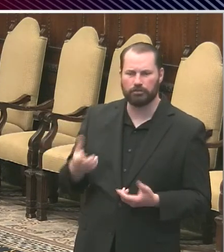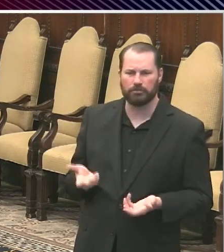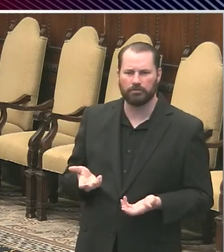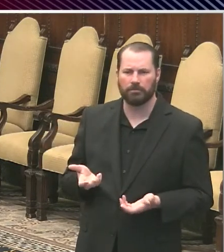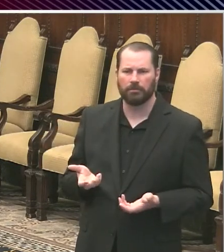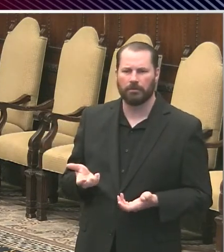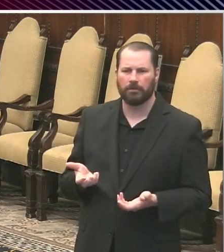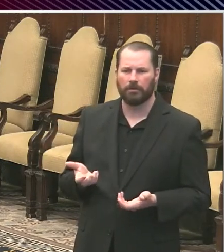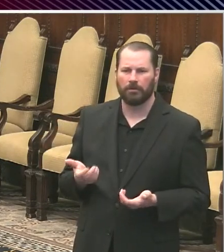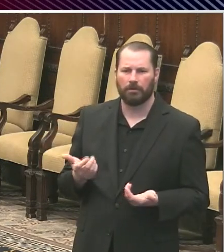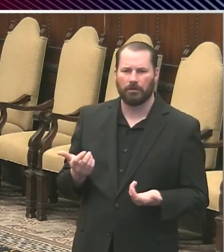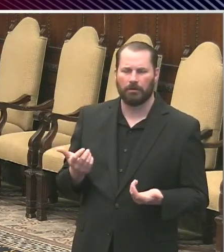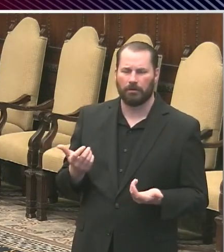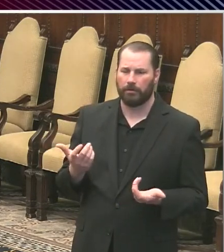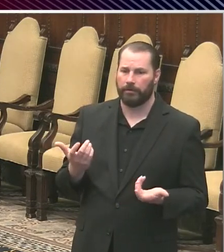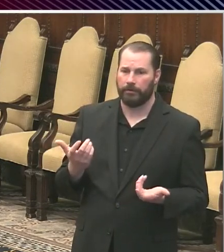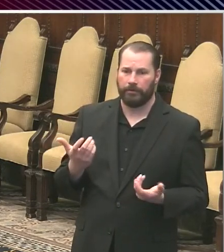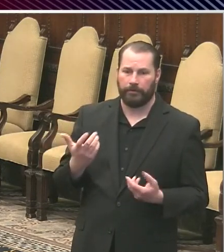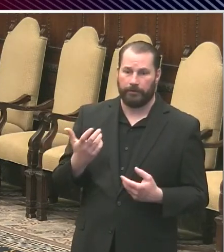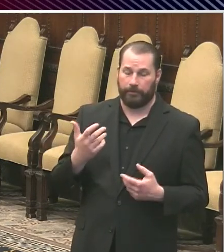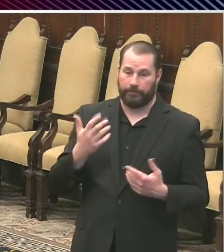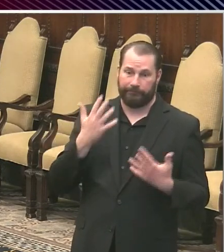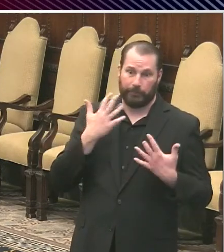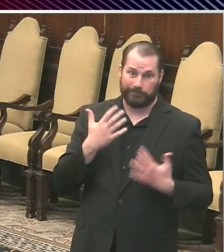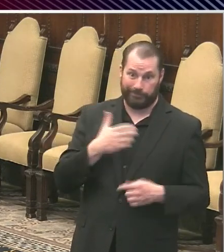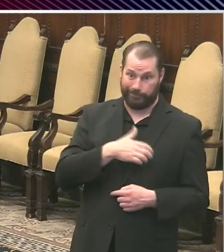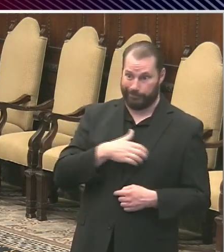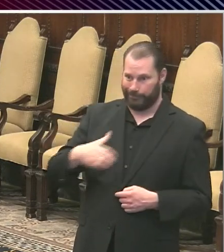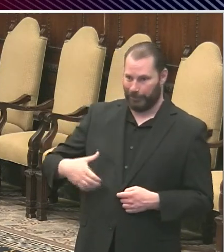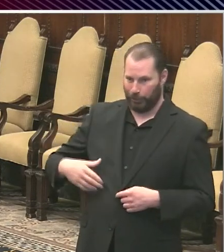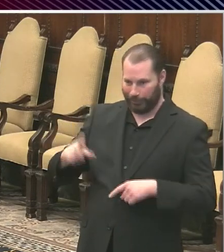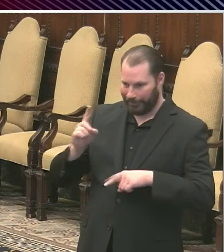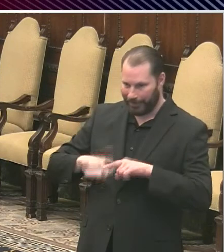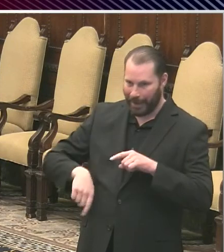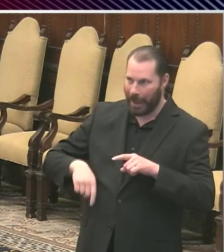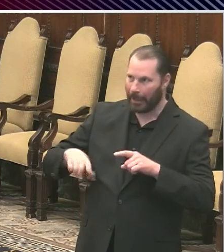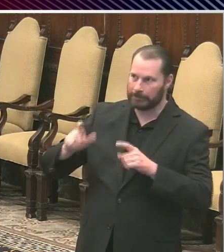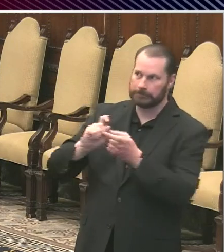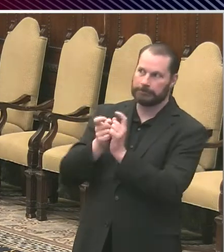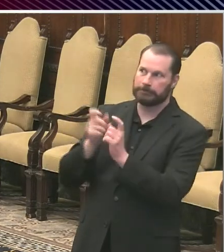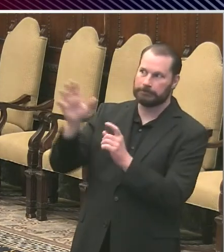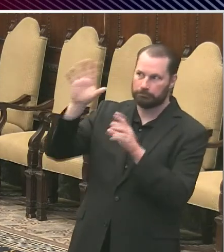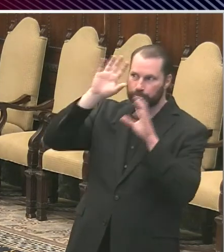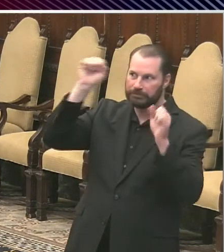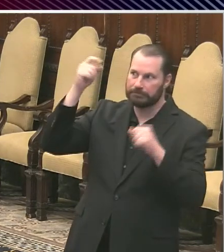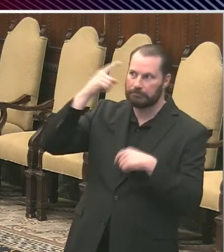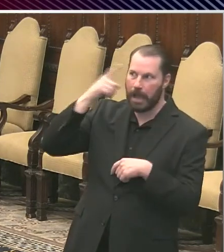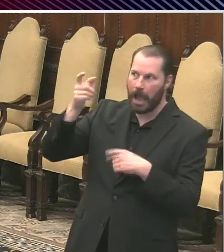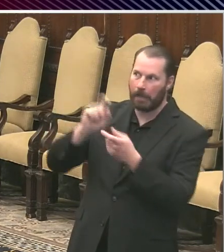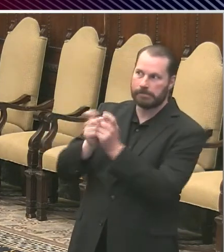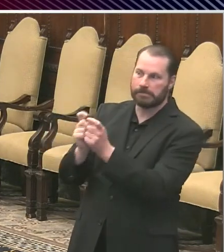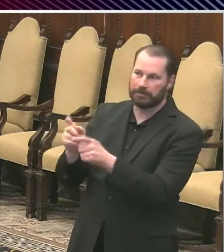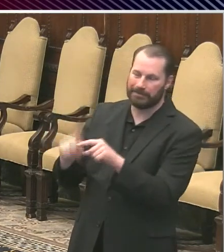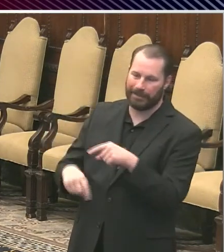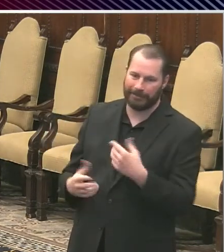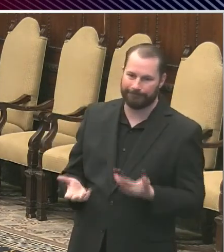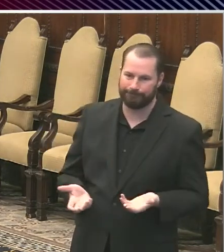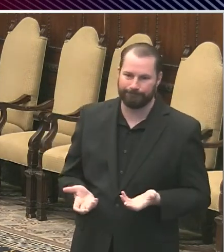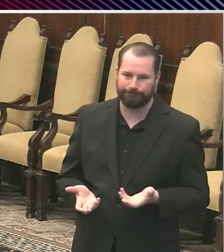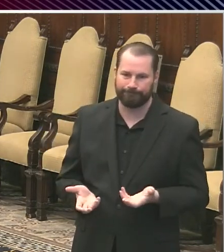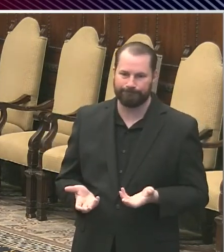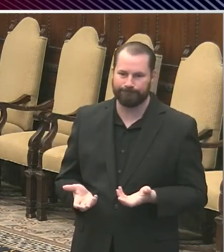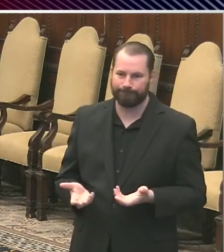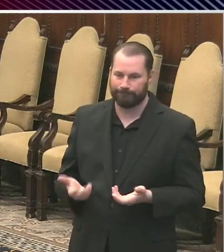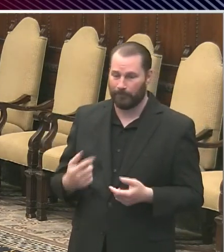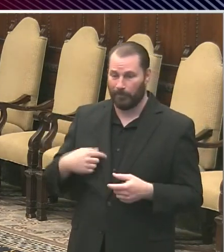the capacity to change the president's mind or to pass amended federal legislation. All we can do is advocate and